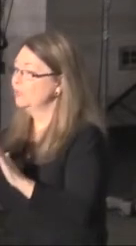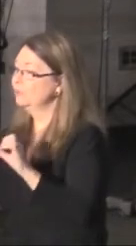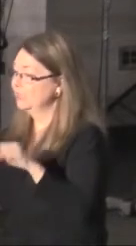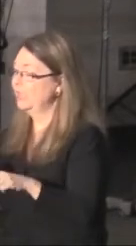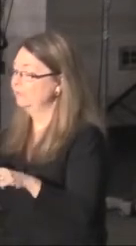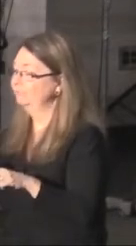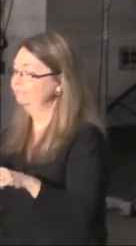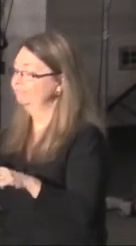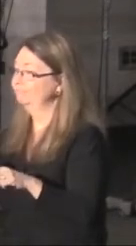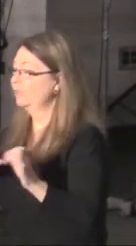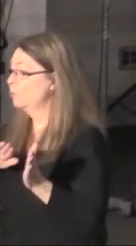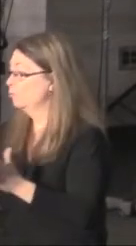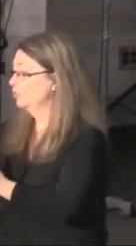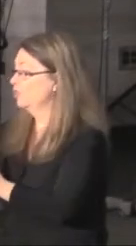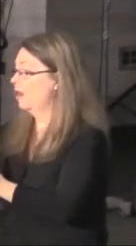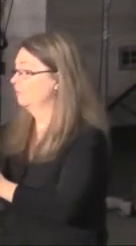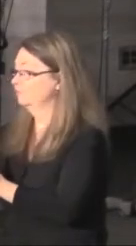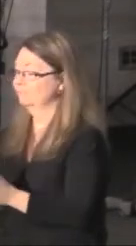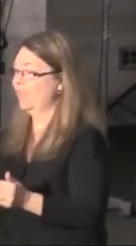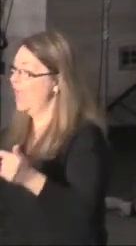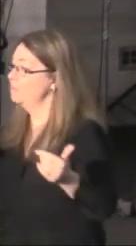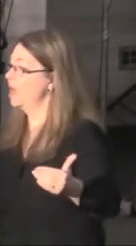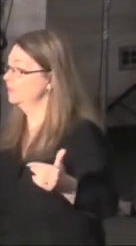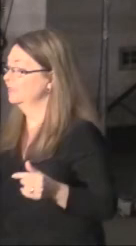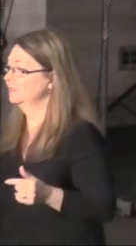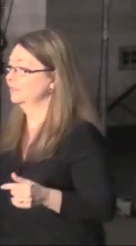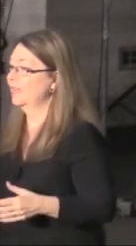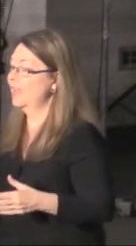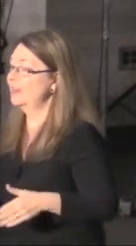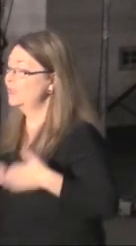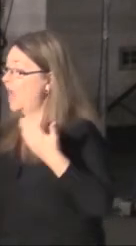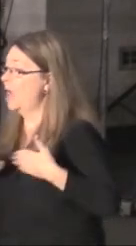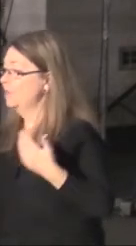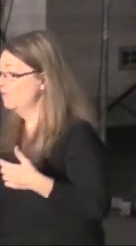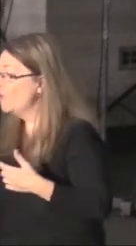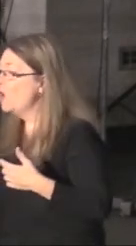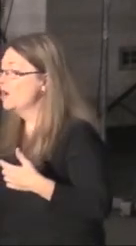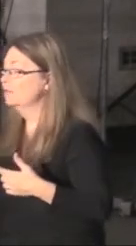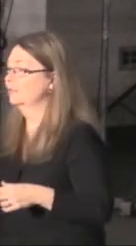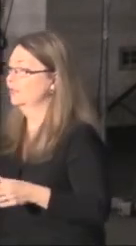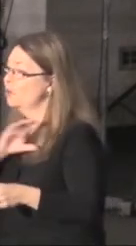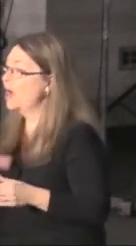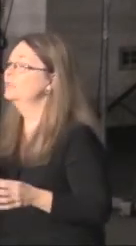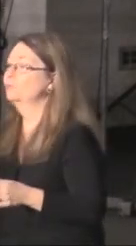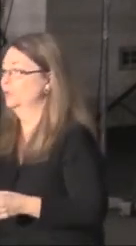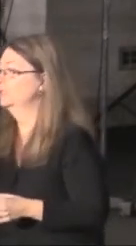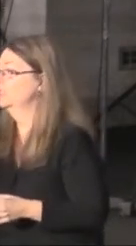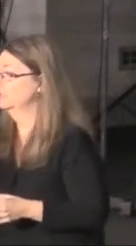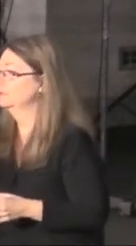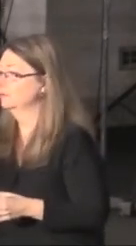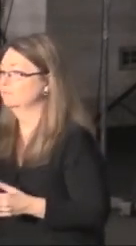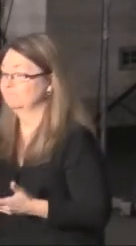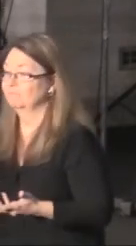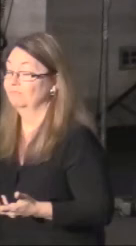personal animosity and rejoice in the fact that Christ is preached. And I think that we should do the same thing. Here's the deal. There are going to